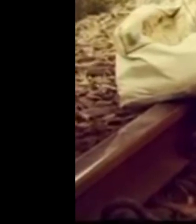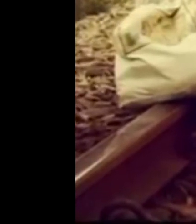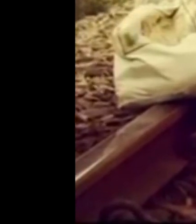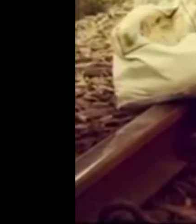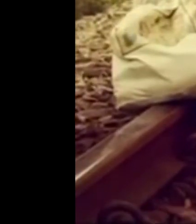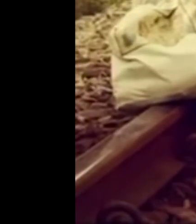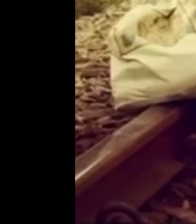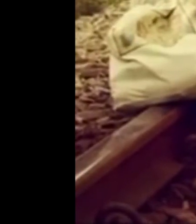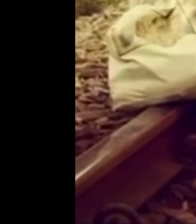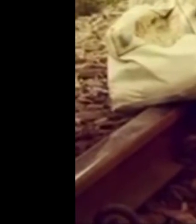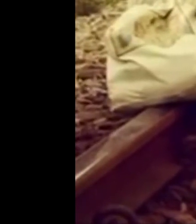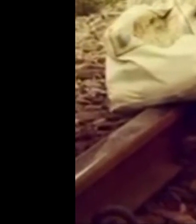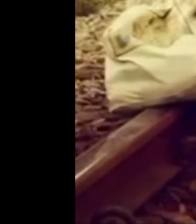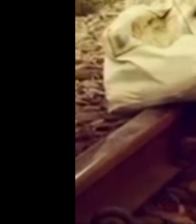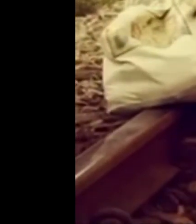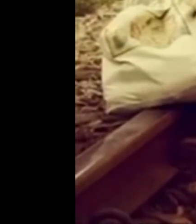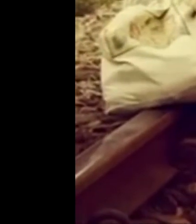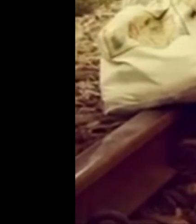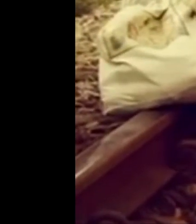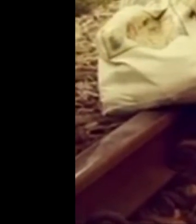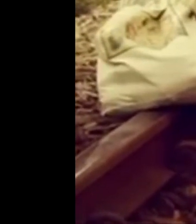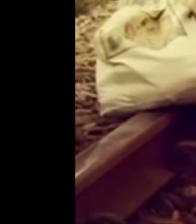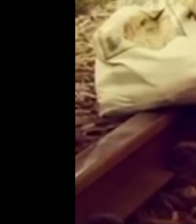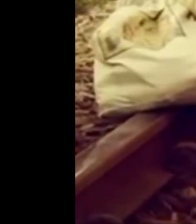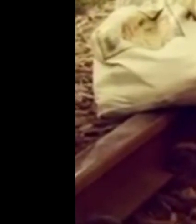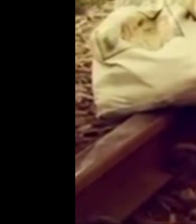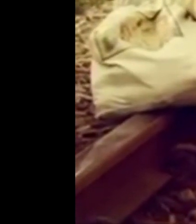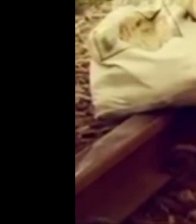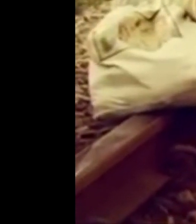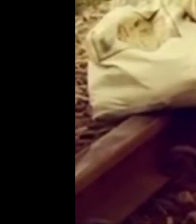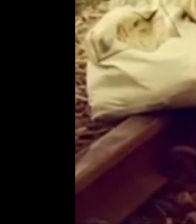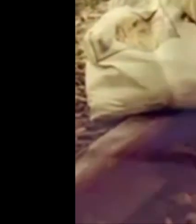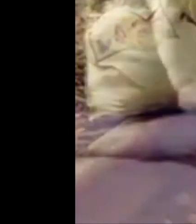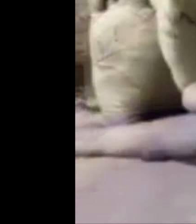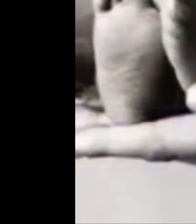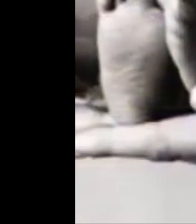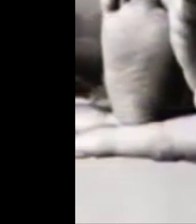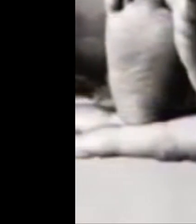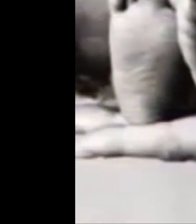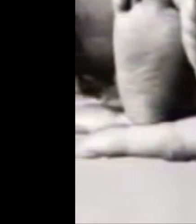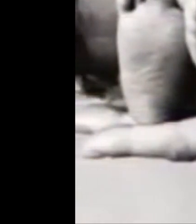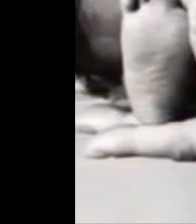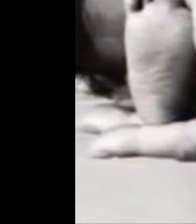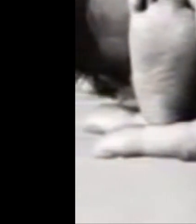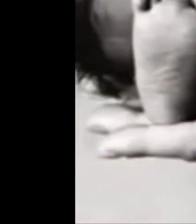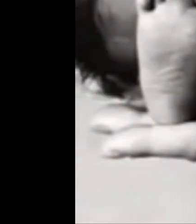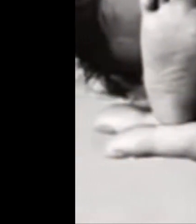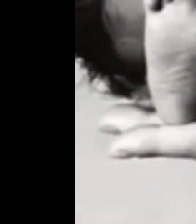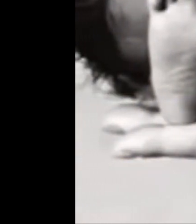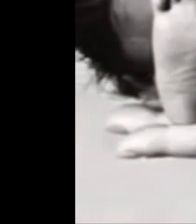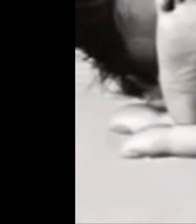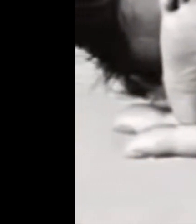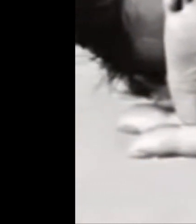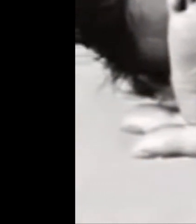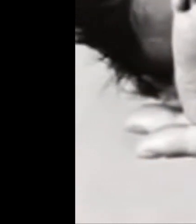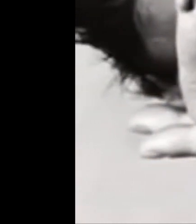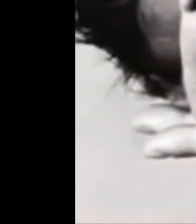just 16 and all alone when I came to be.